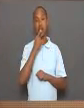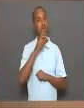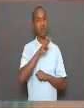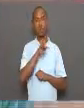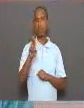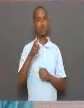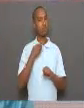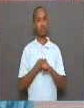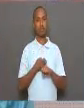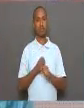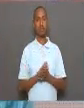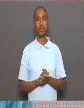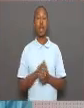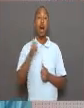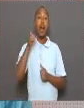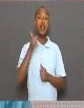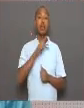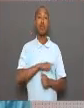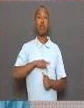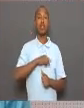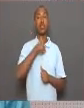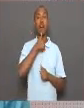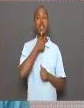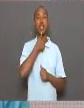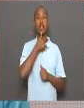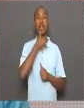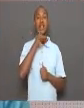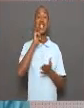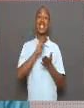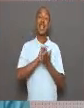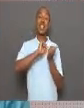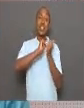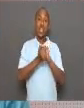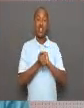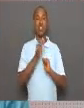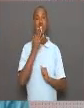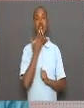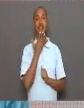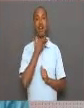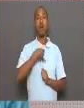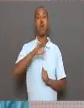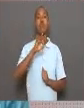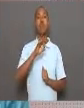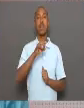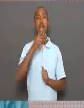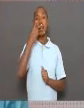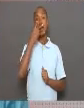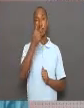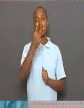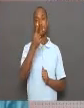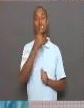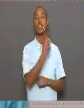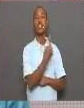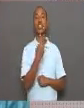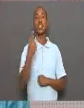them. Another property of acids is that they change the color of indicators,